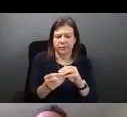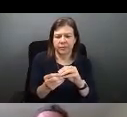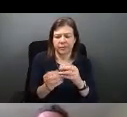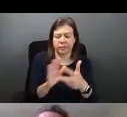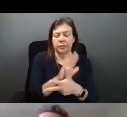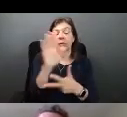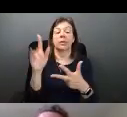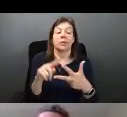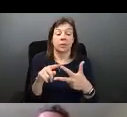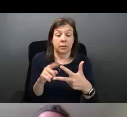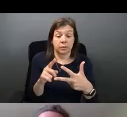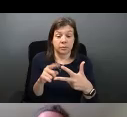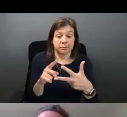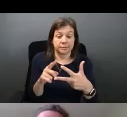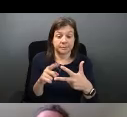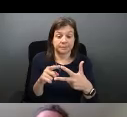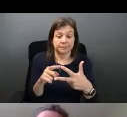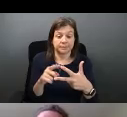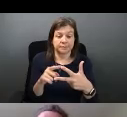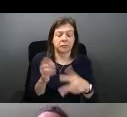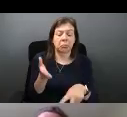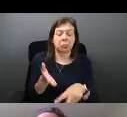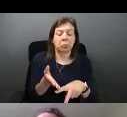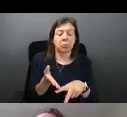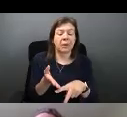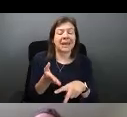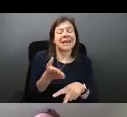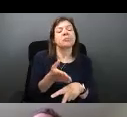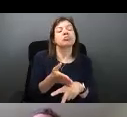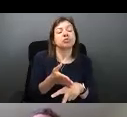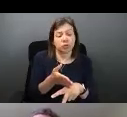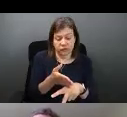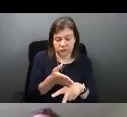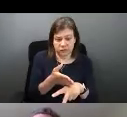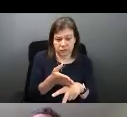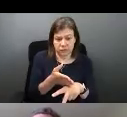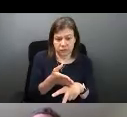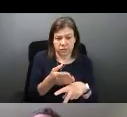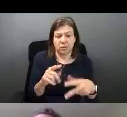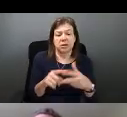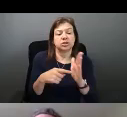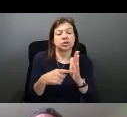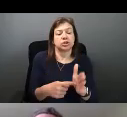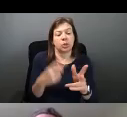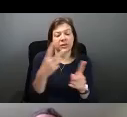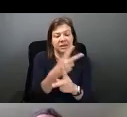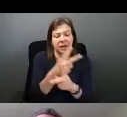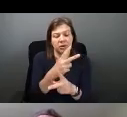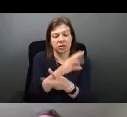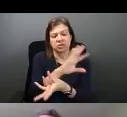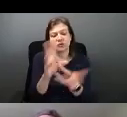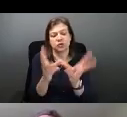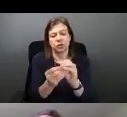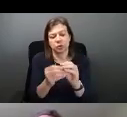The second line of the table improves the entry by showing the calculation for the